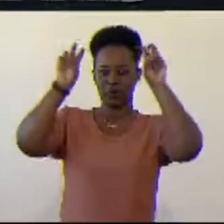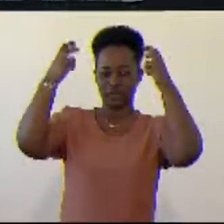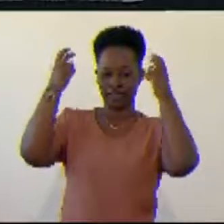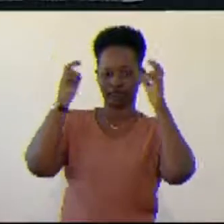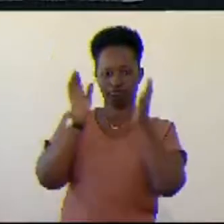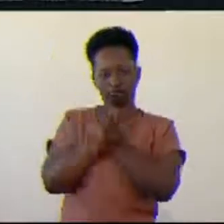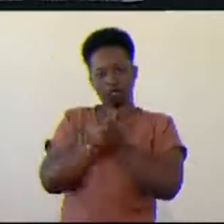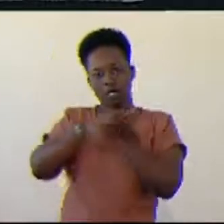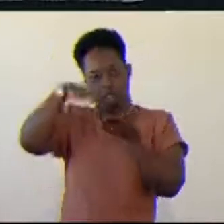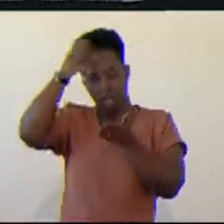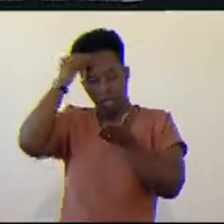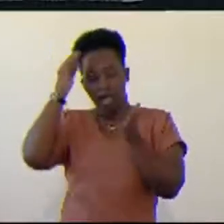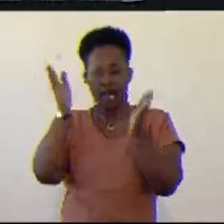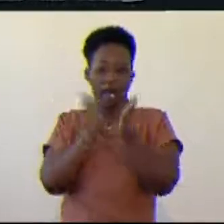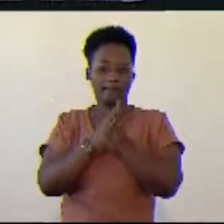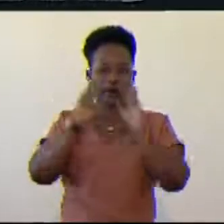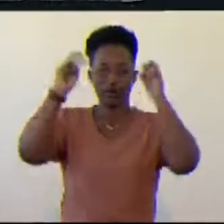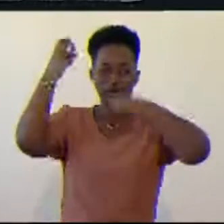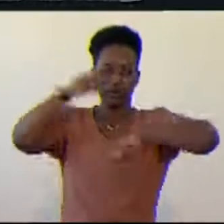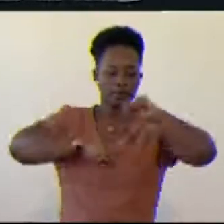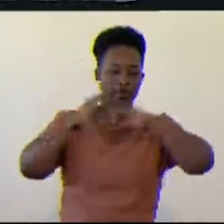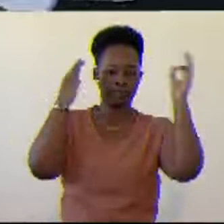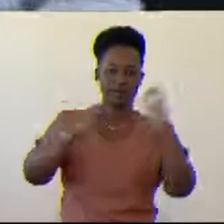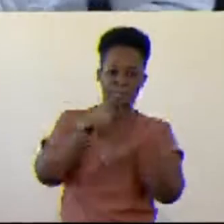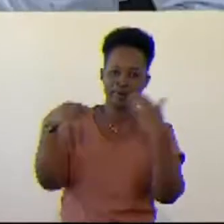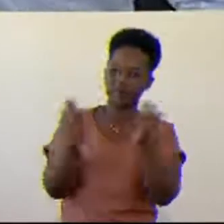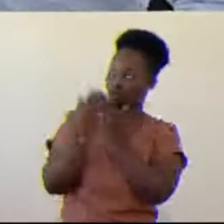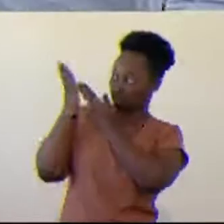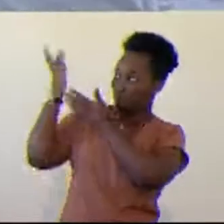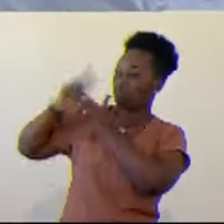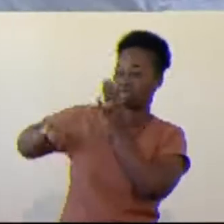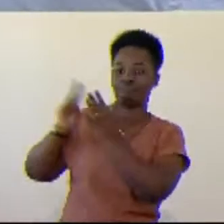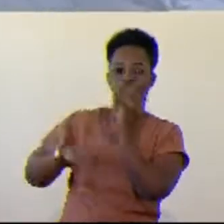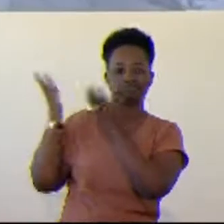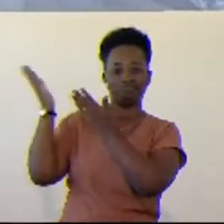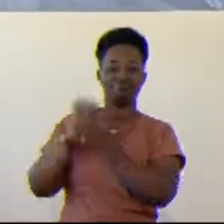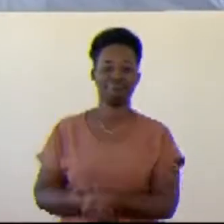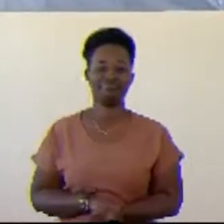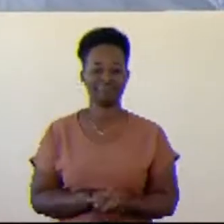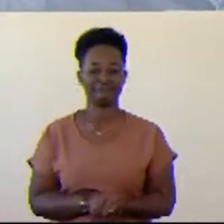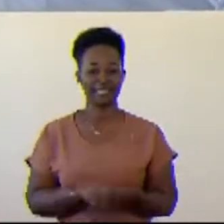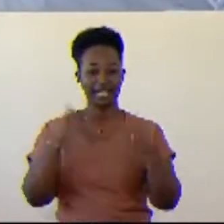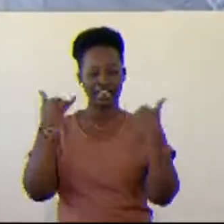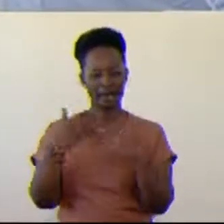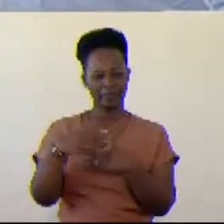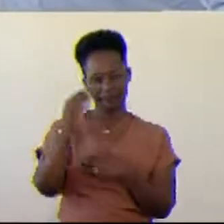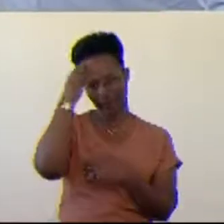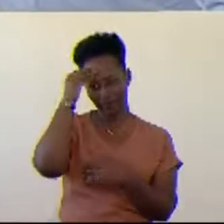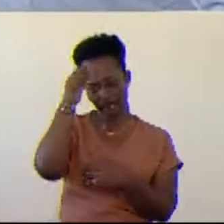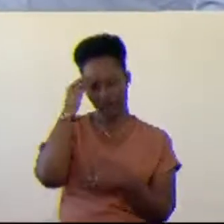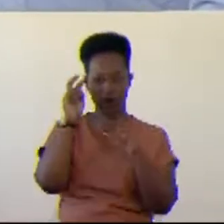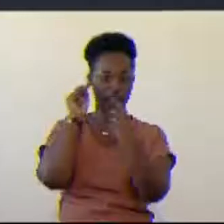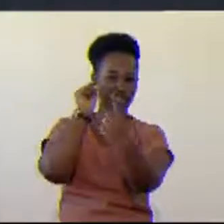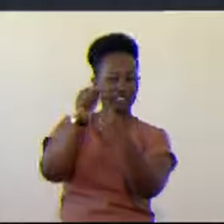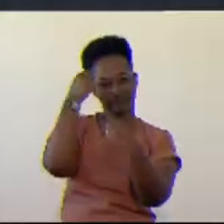lesson, and unit competency. Everything will be on the board so you can check it up. Okay, let's look at learning objectives for